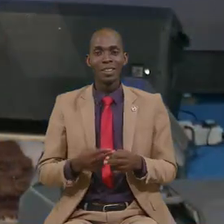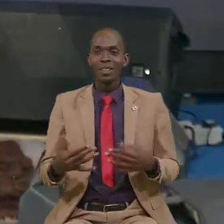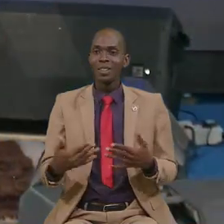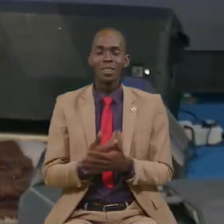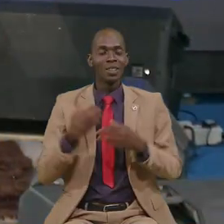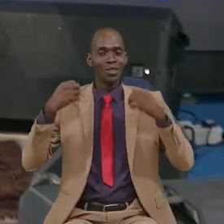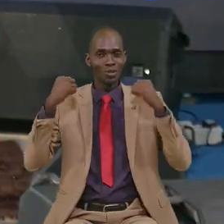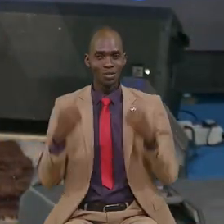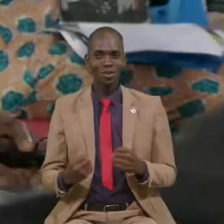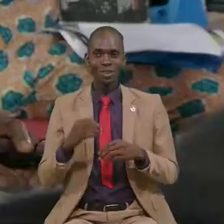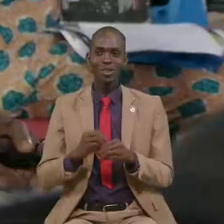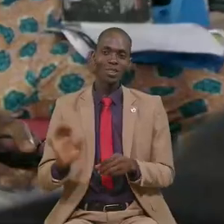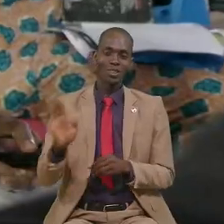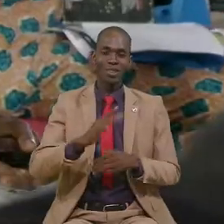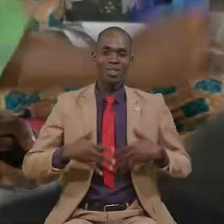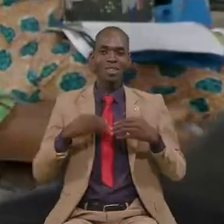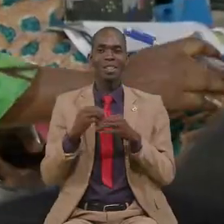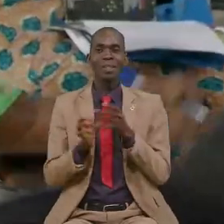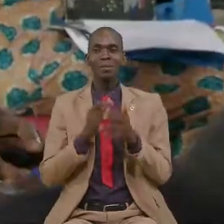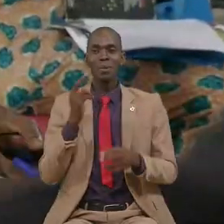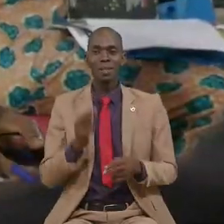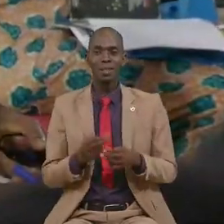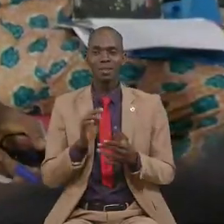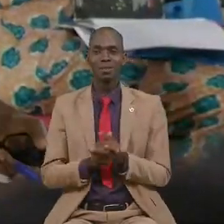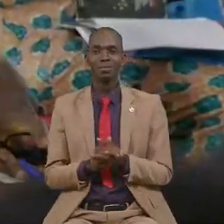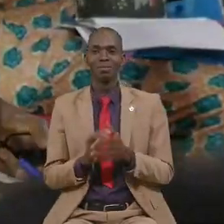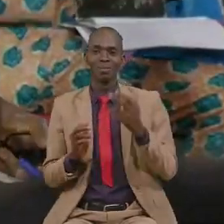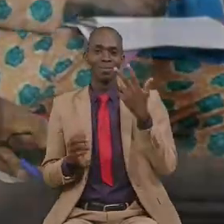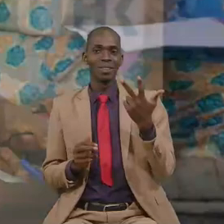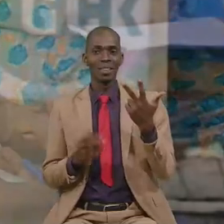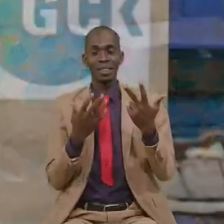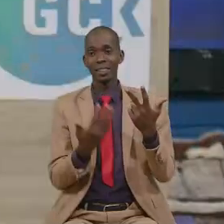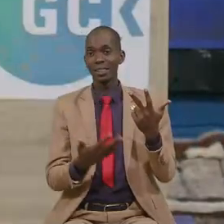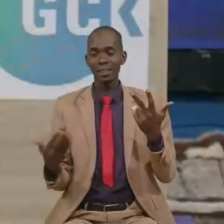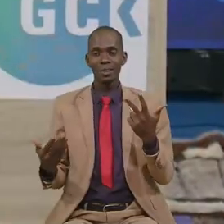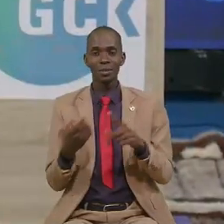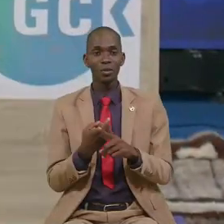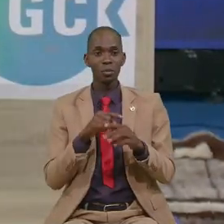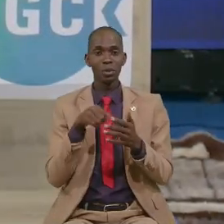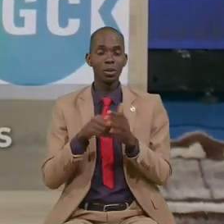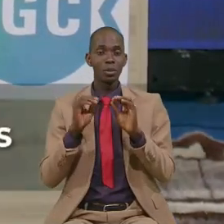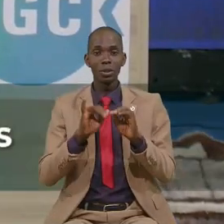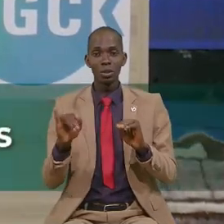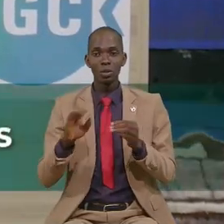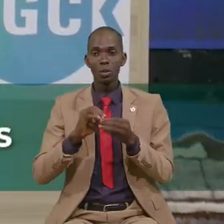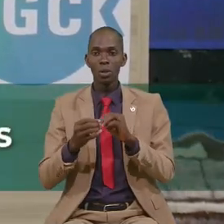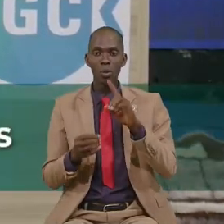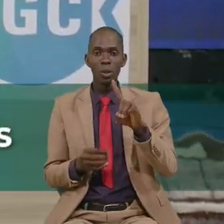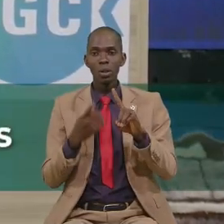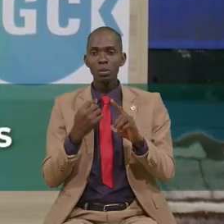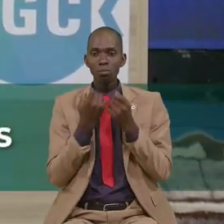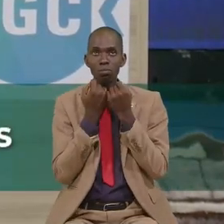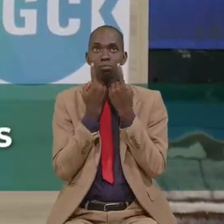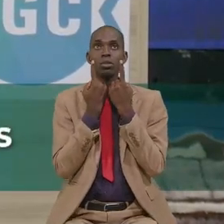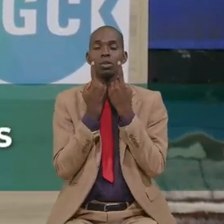in your life in Jesus' name. Three things we're looking at. Number one, we're looking at the waking